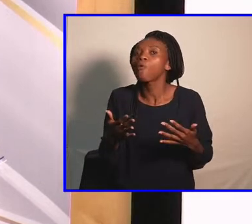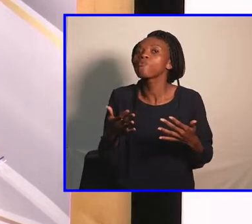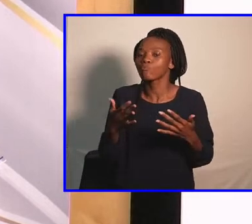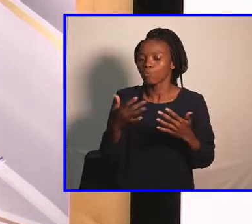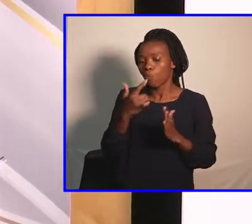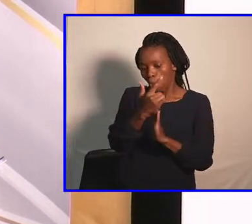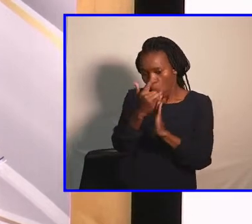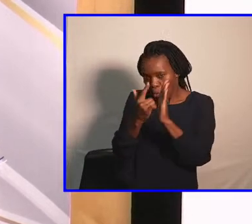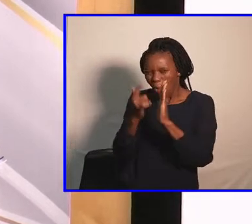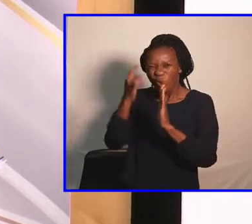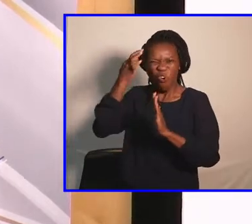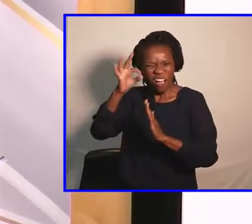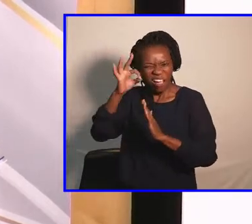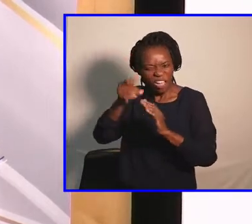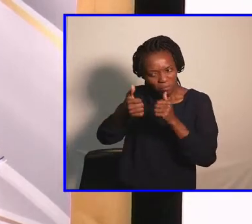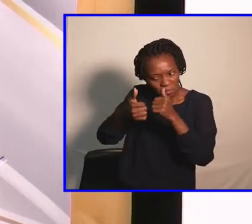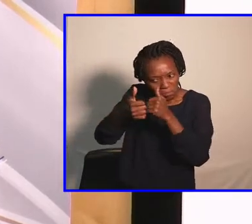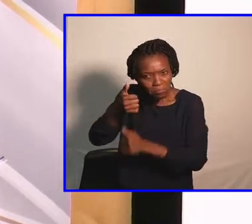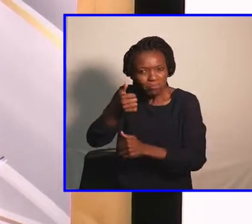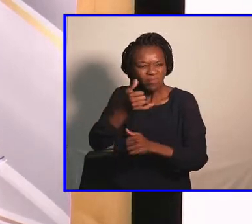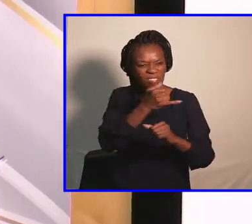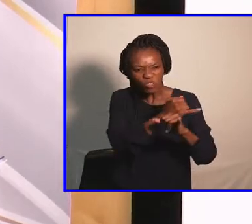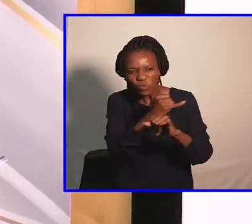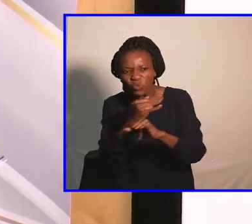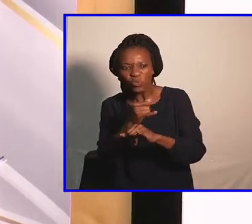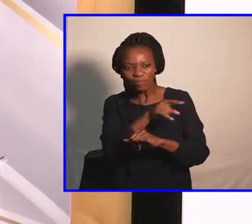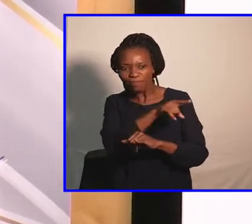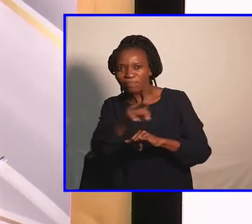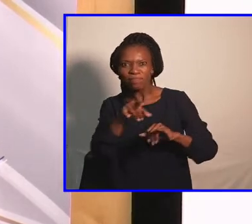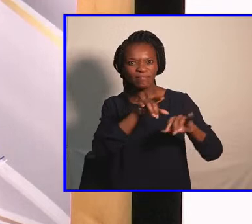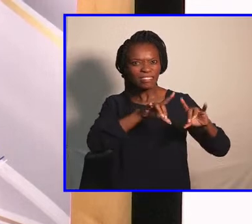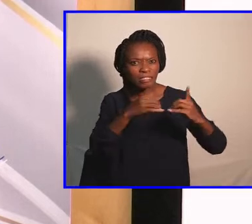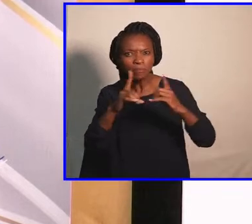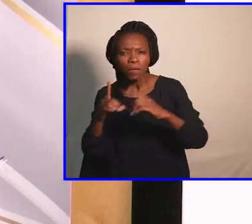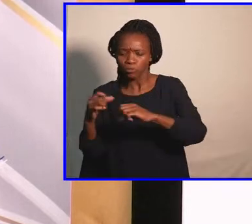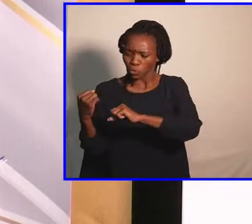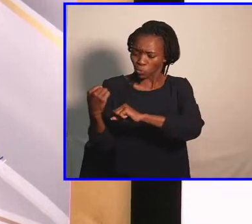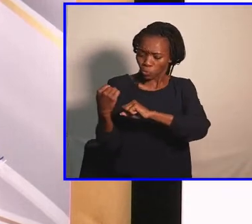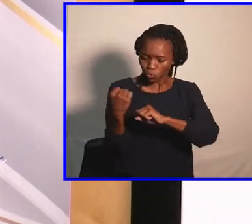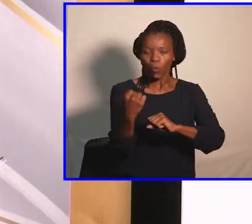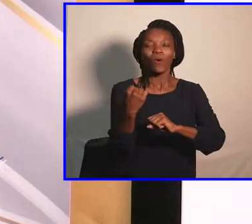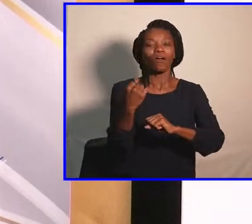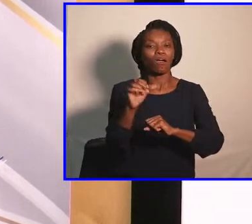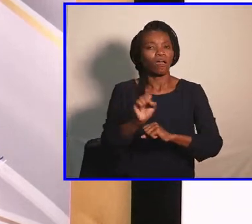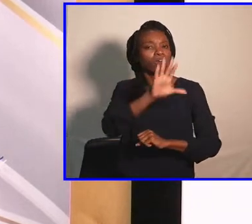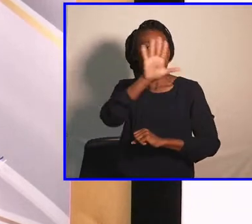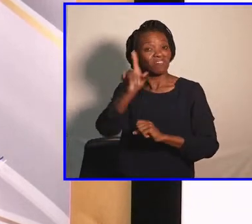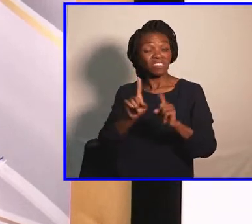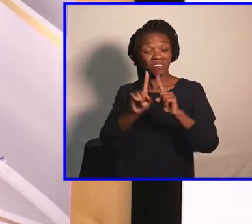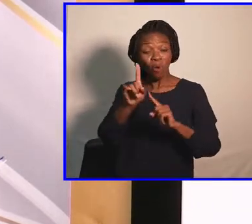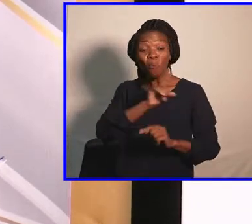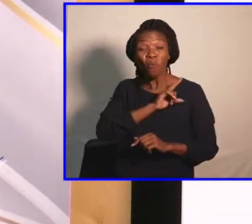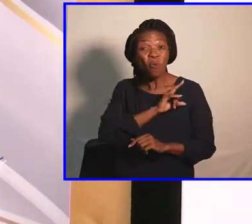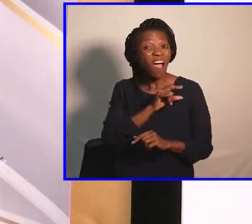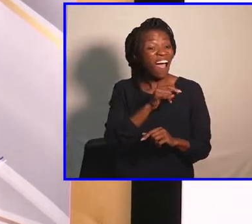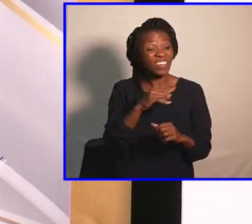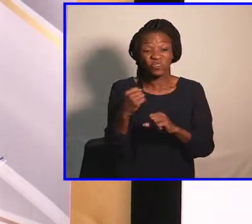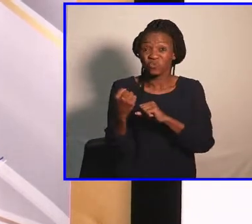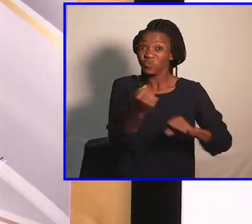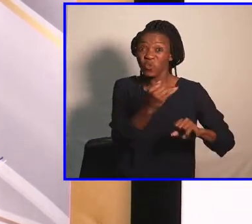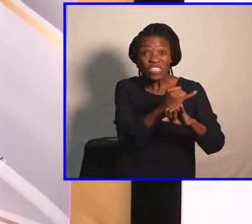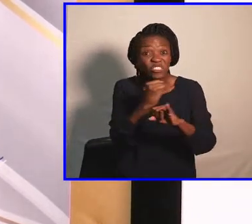law, under strong institutions. Without strong institutions, it will be the